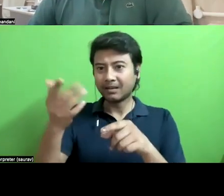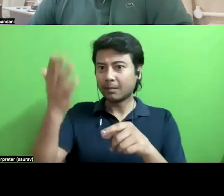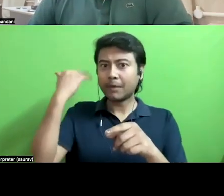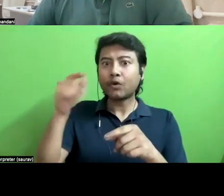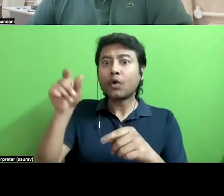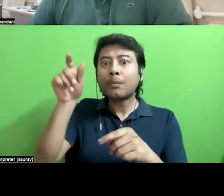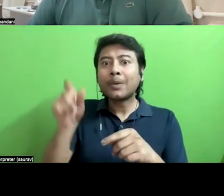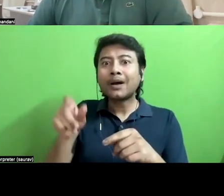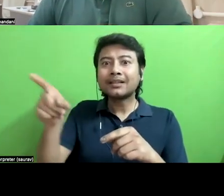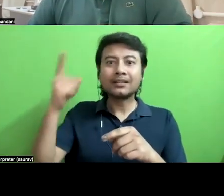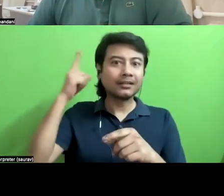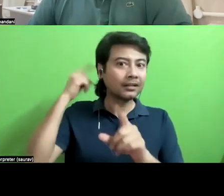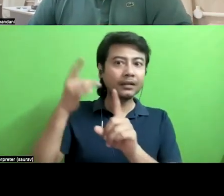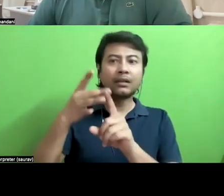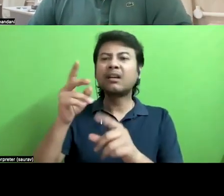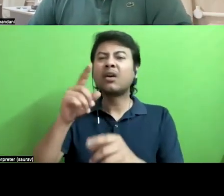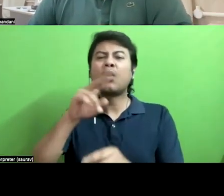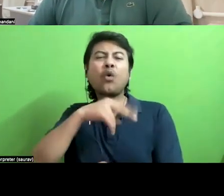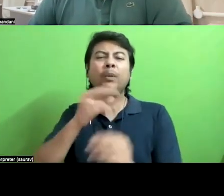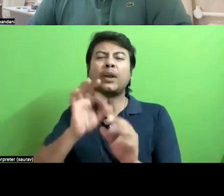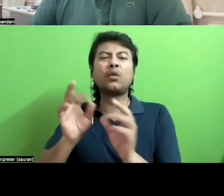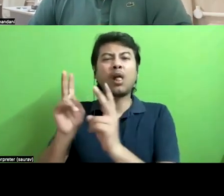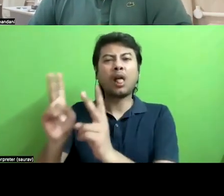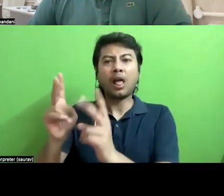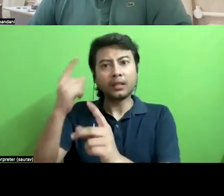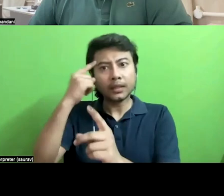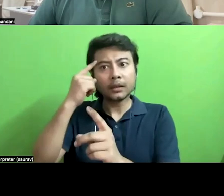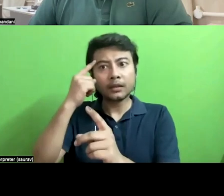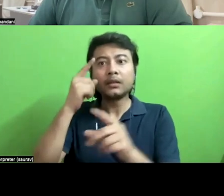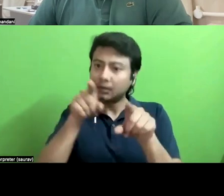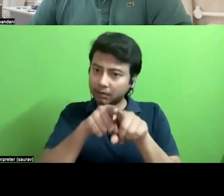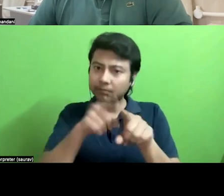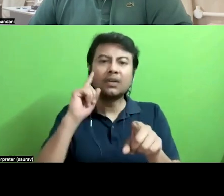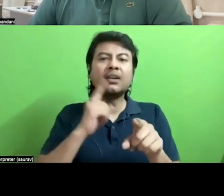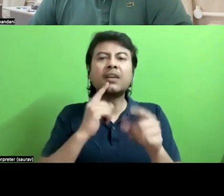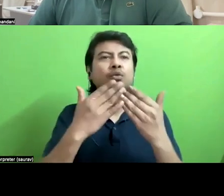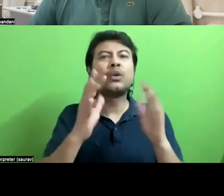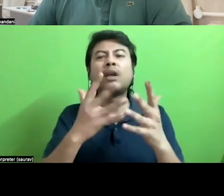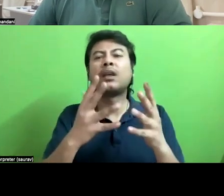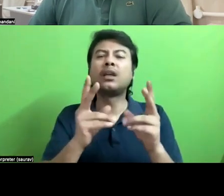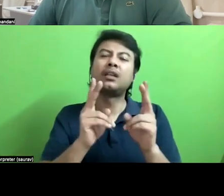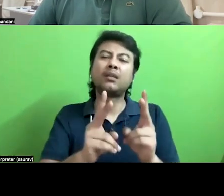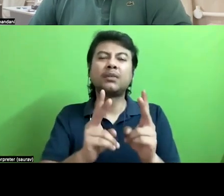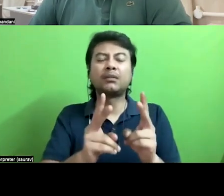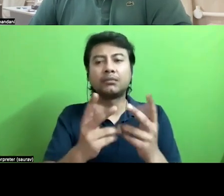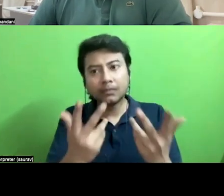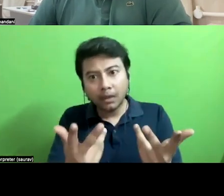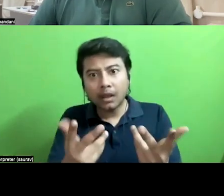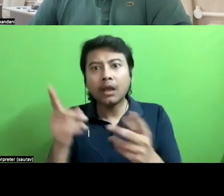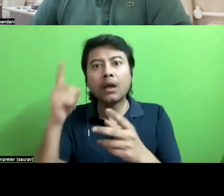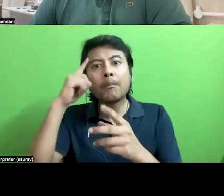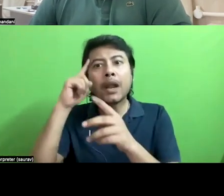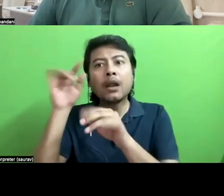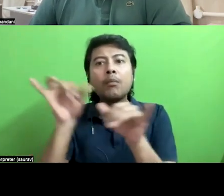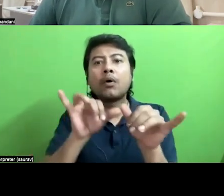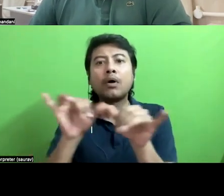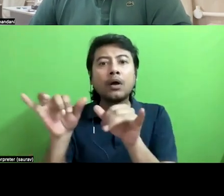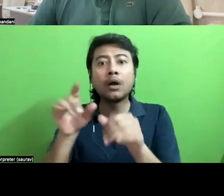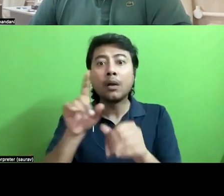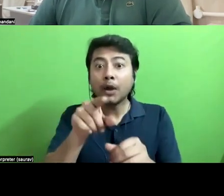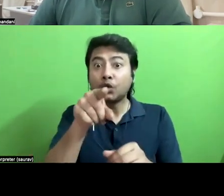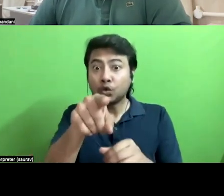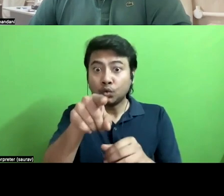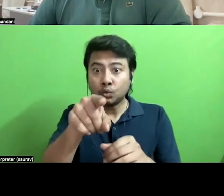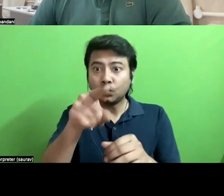deaf schools. But the fact that you have come back here is because you don't want this to happen to anybody else. Let parents not